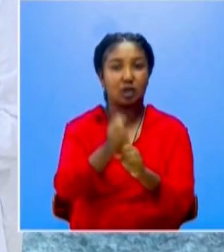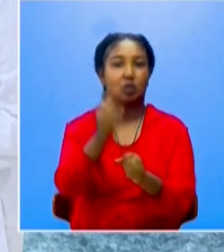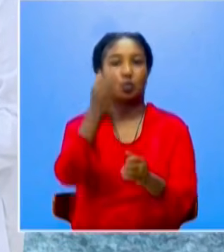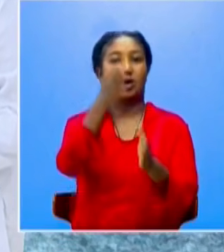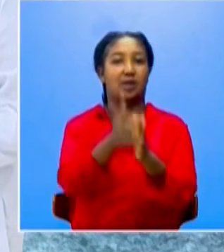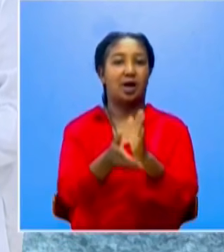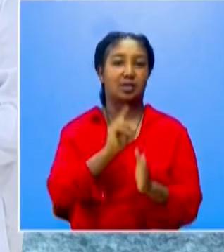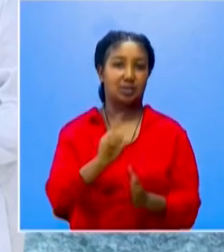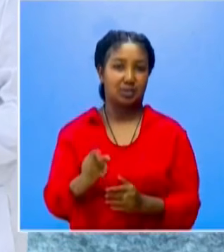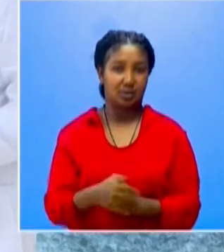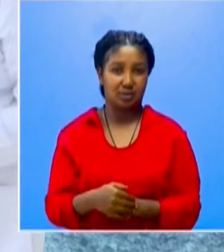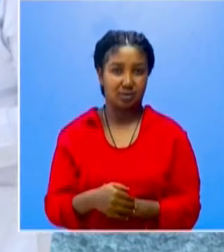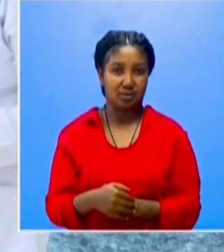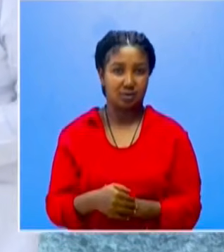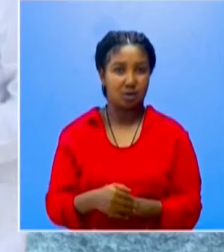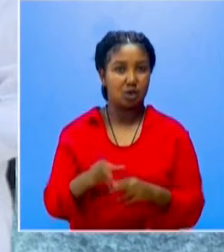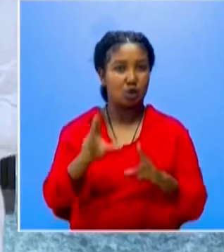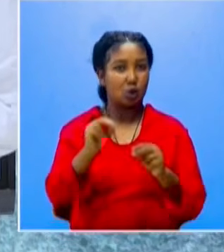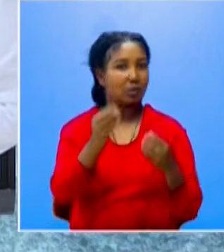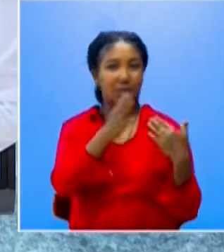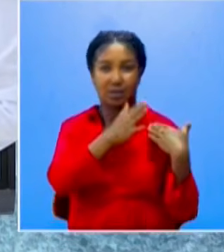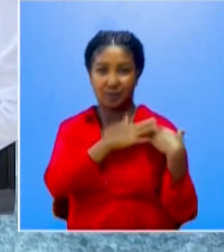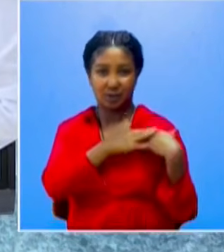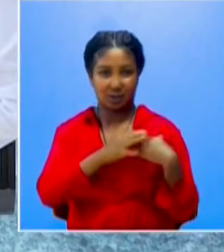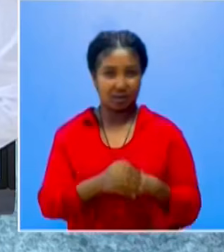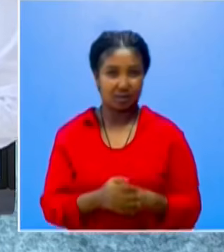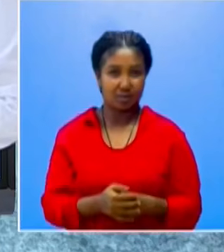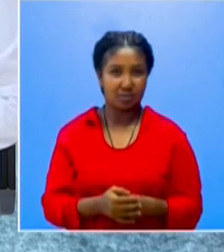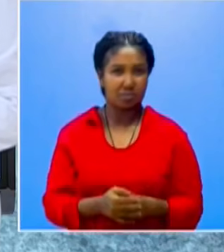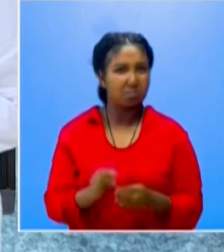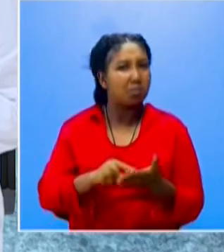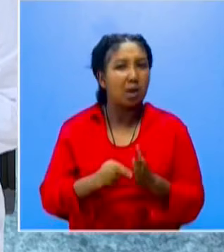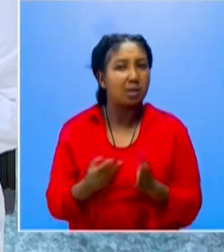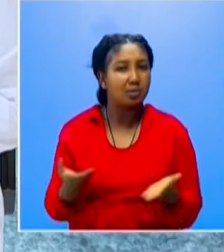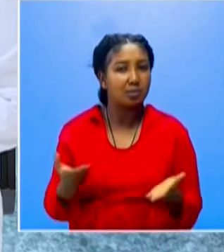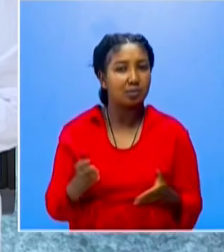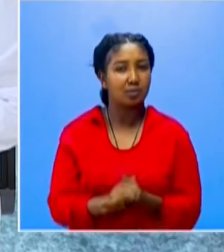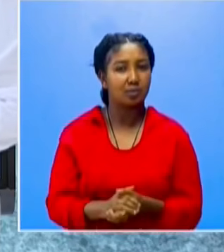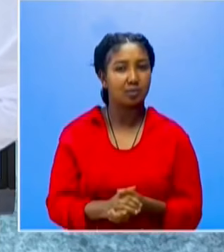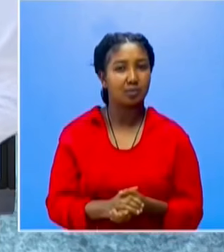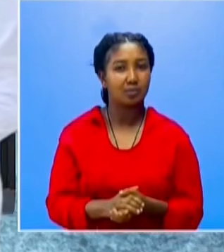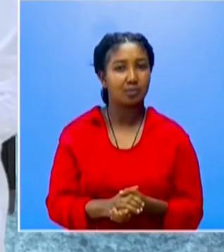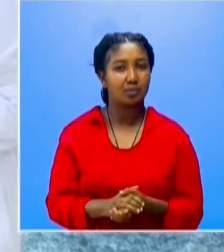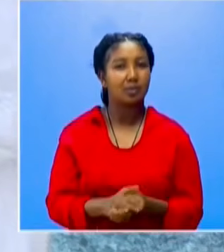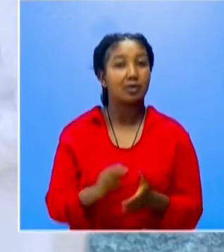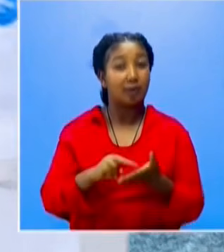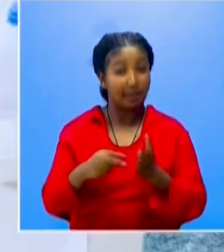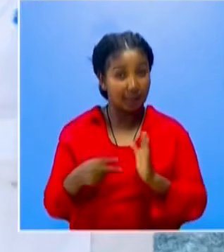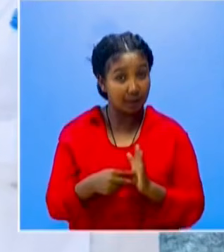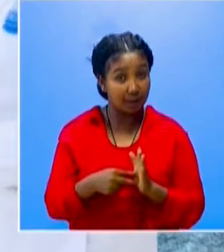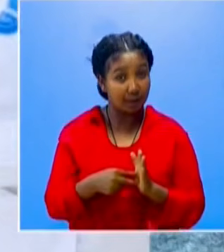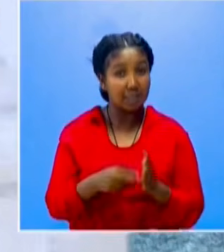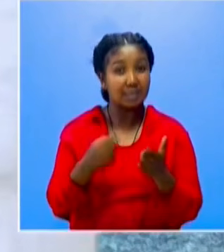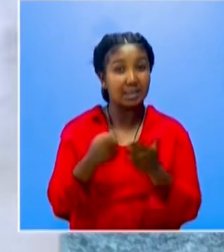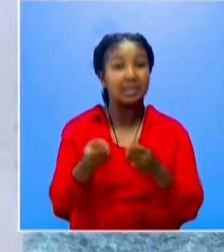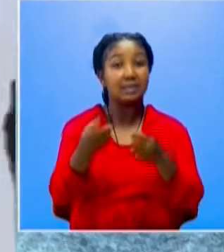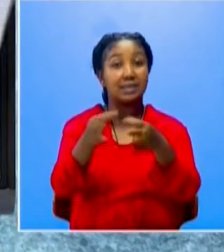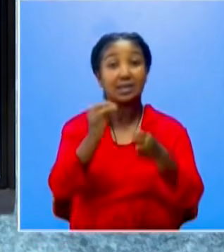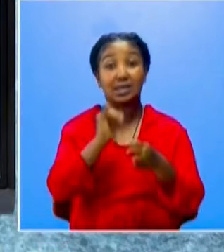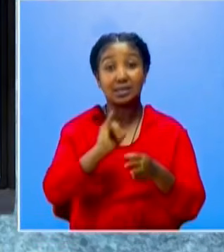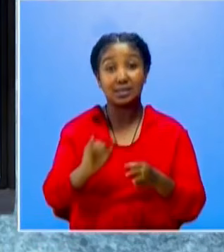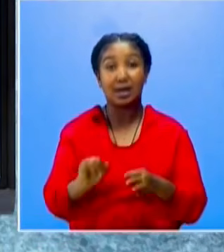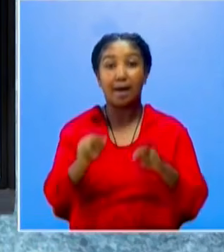action, not the subject. What does it mean? That means this sentence